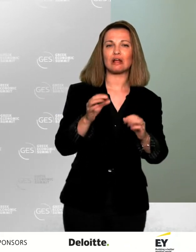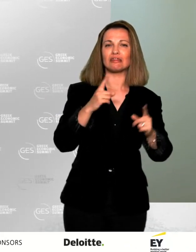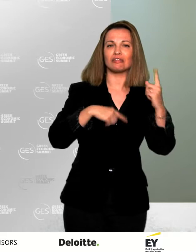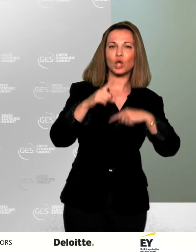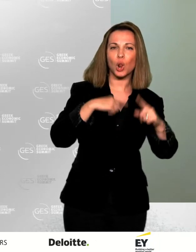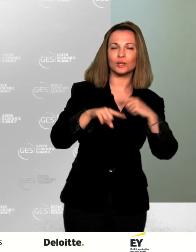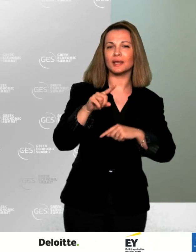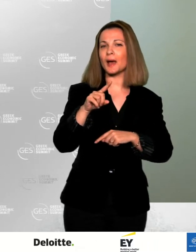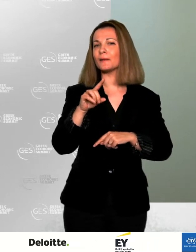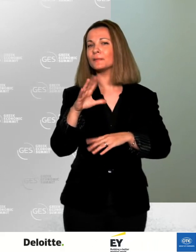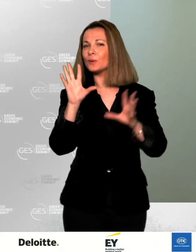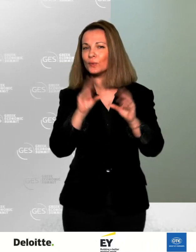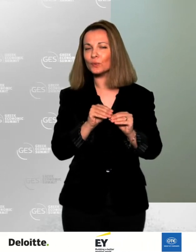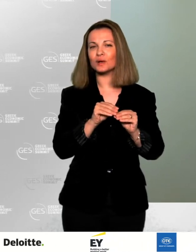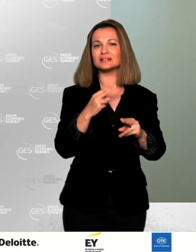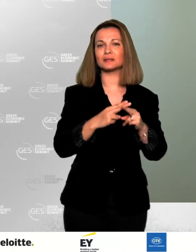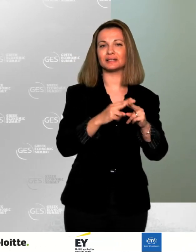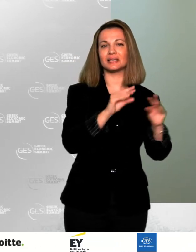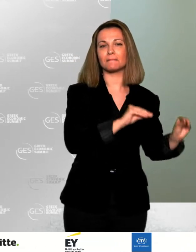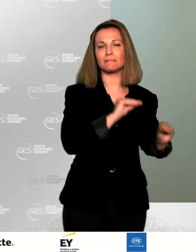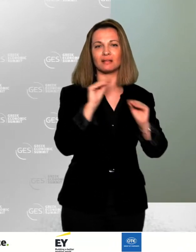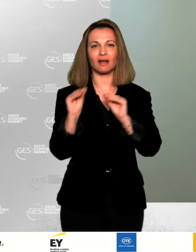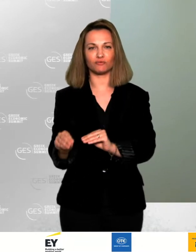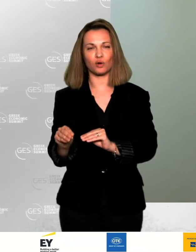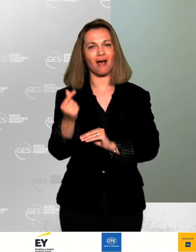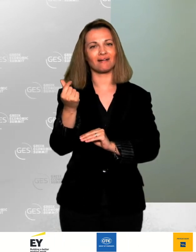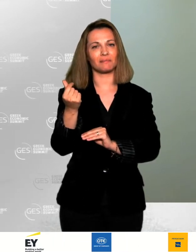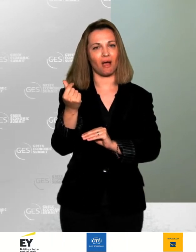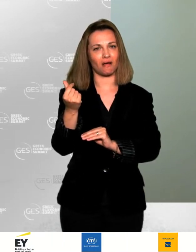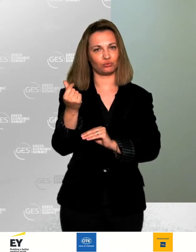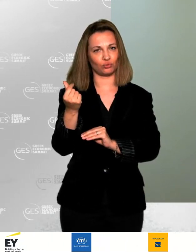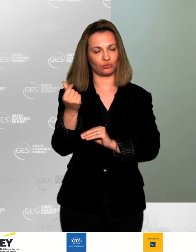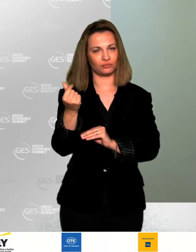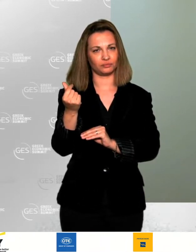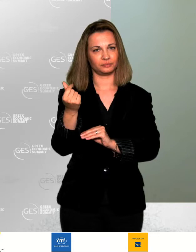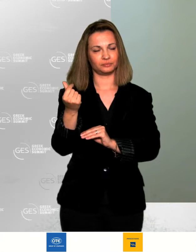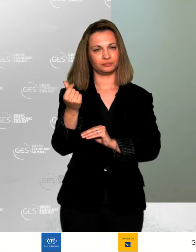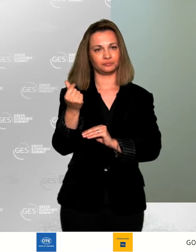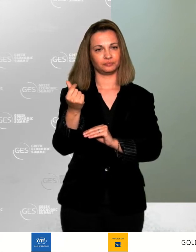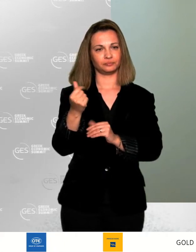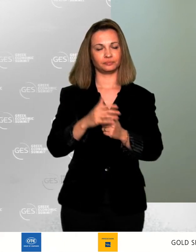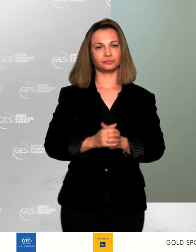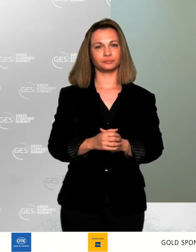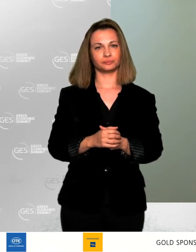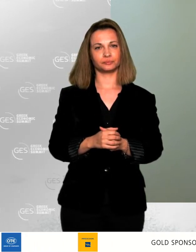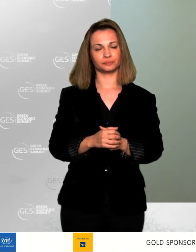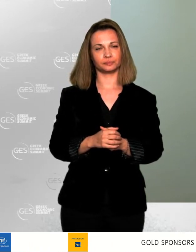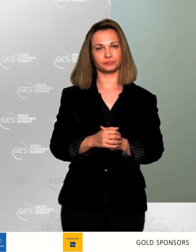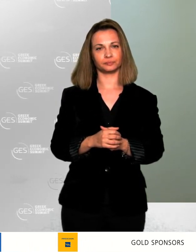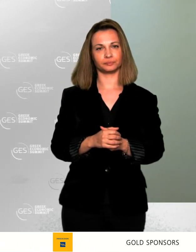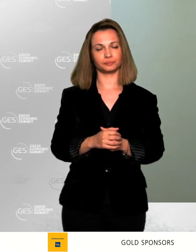transfer of resources to countries elsewhere in the Union? I